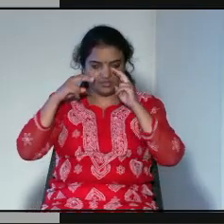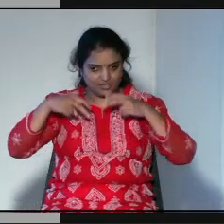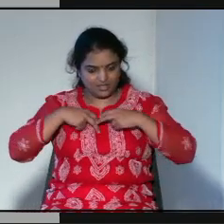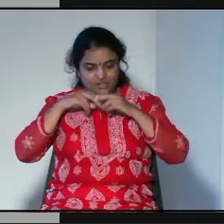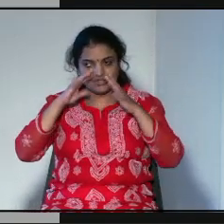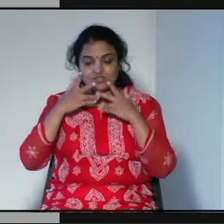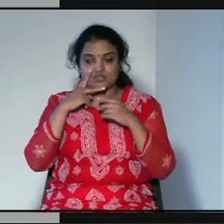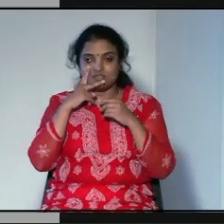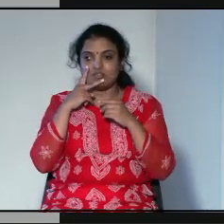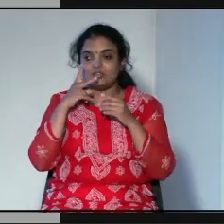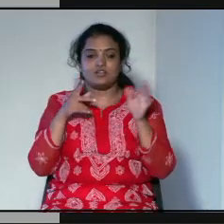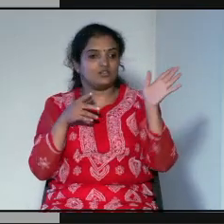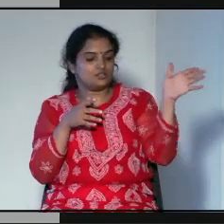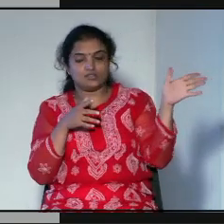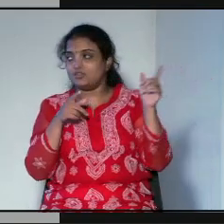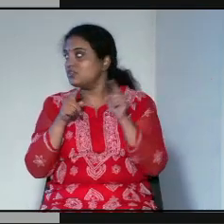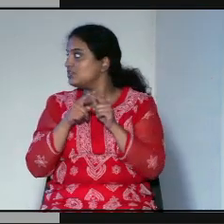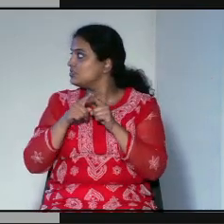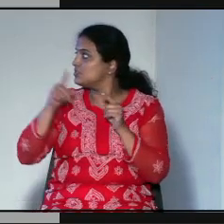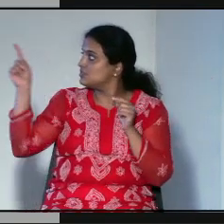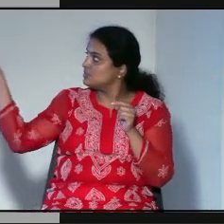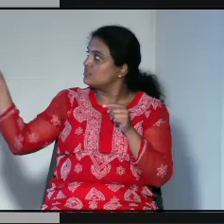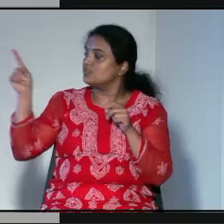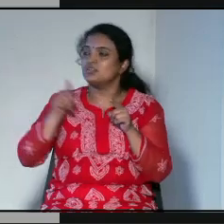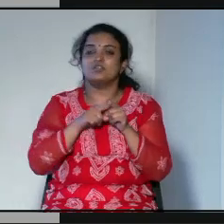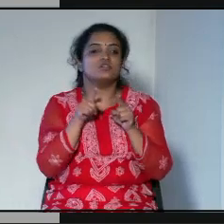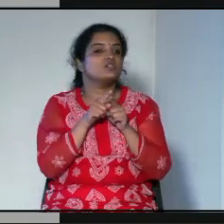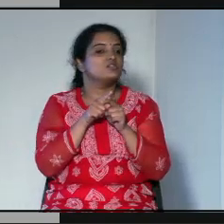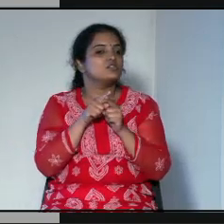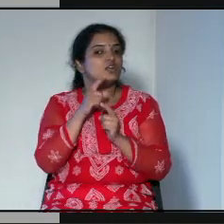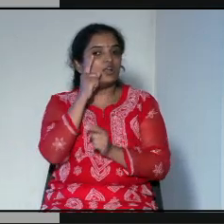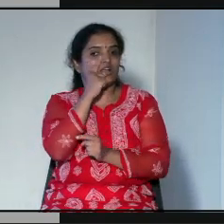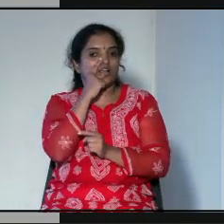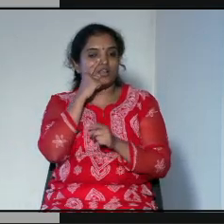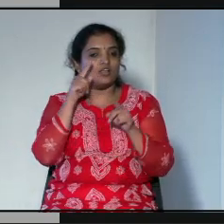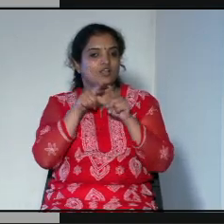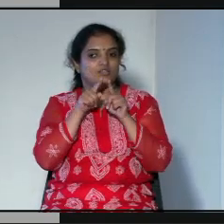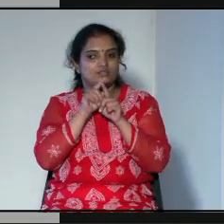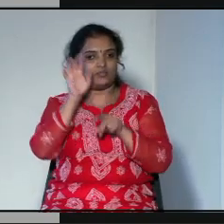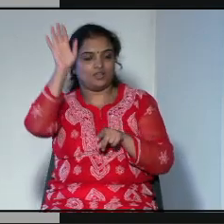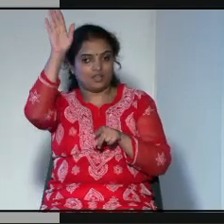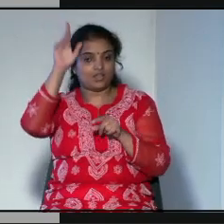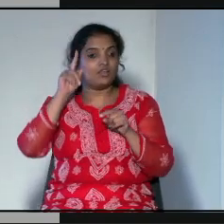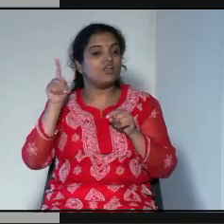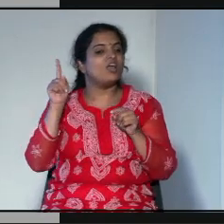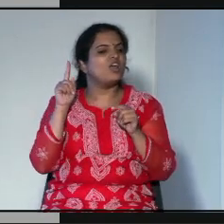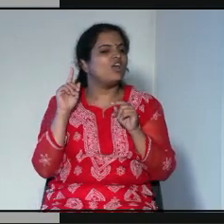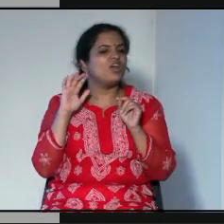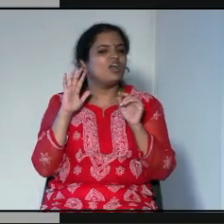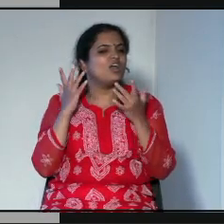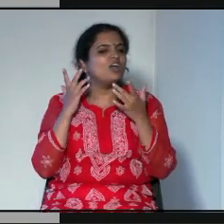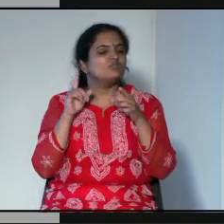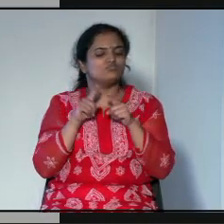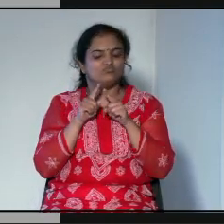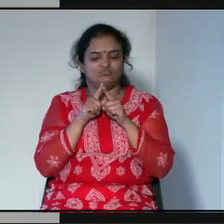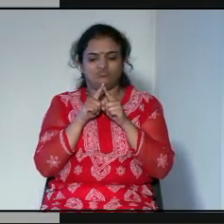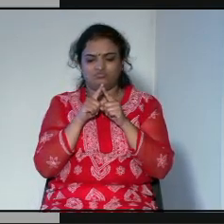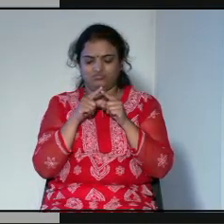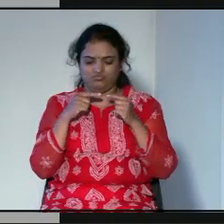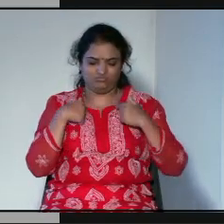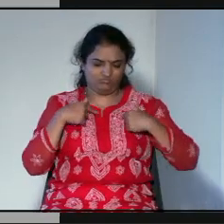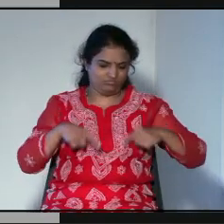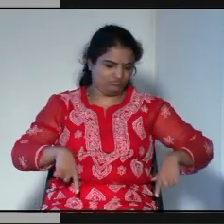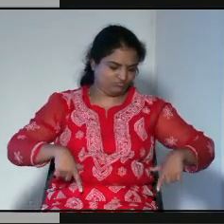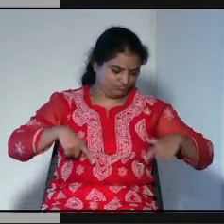right is called Ihokal. It's a woman weaving a loom, but it's more about her connection between this life